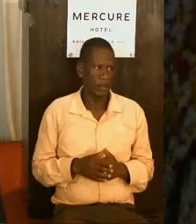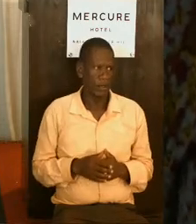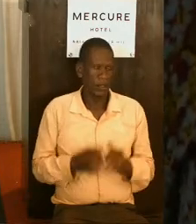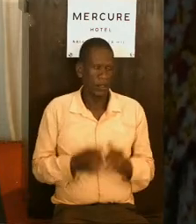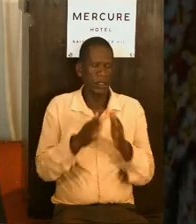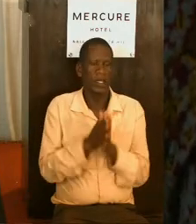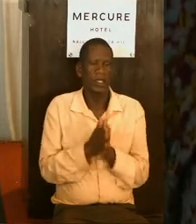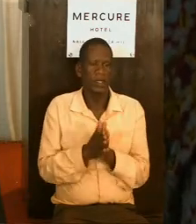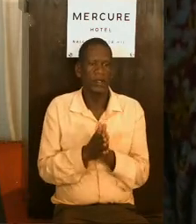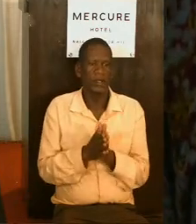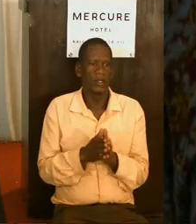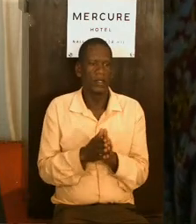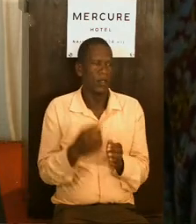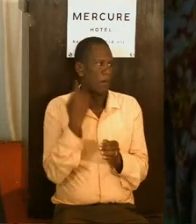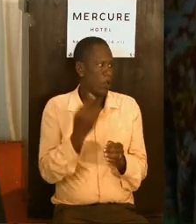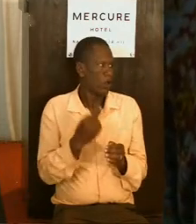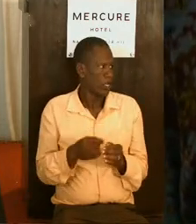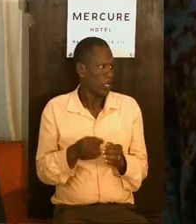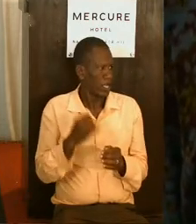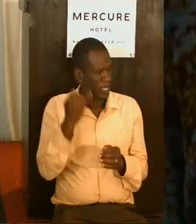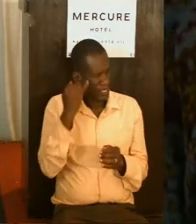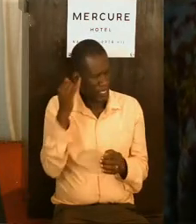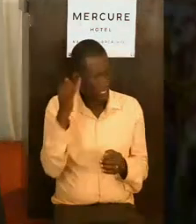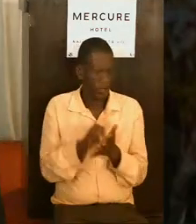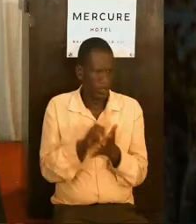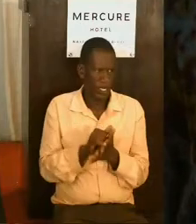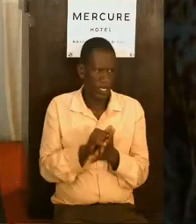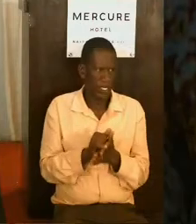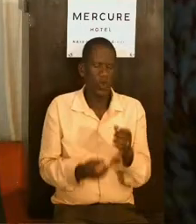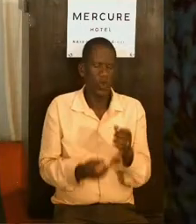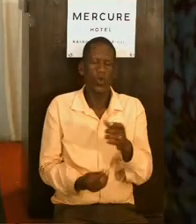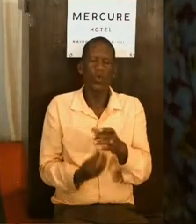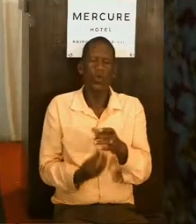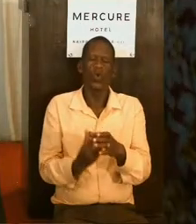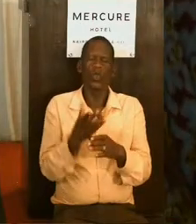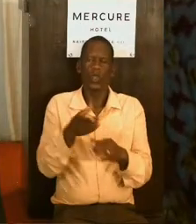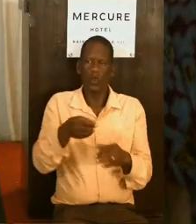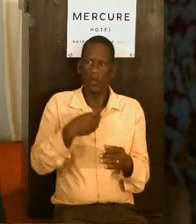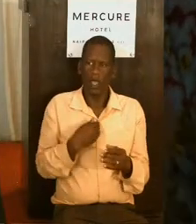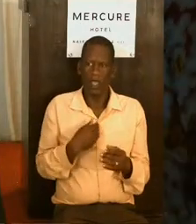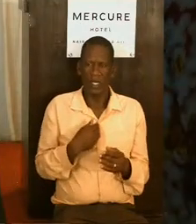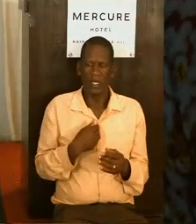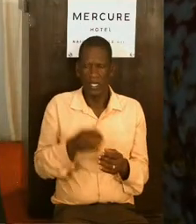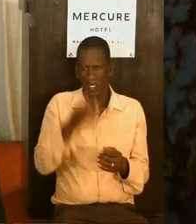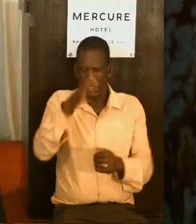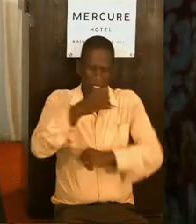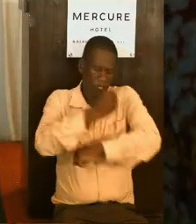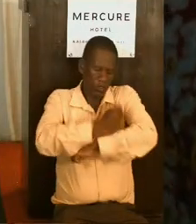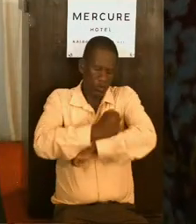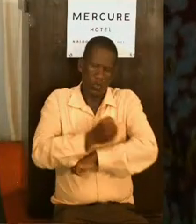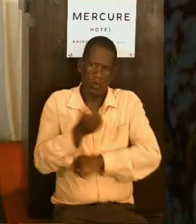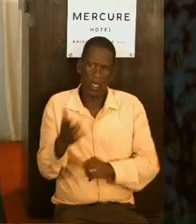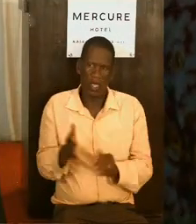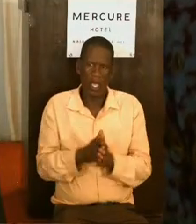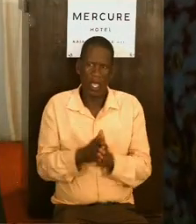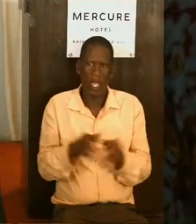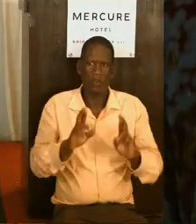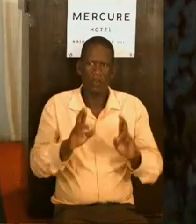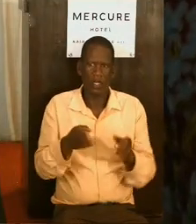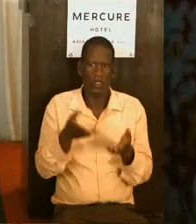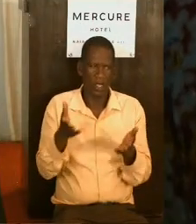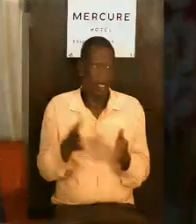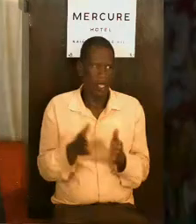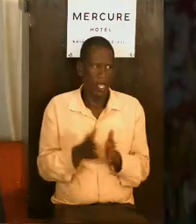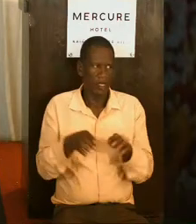and my only reflection was growing up we had the Sunday schools they already happened